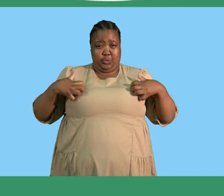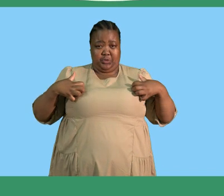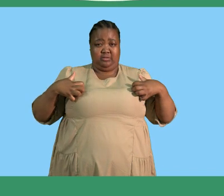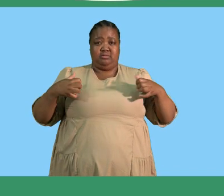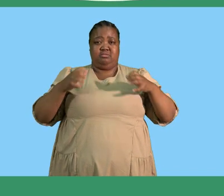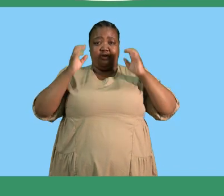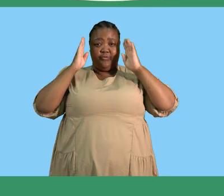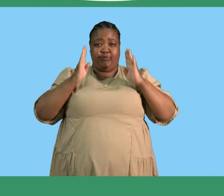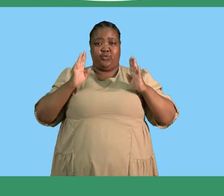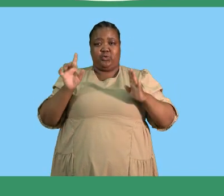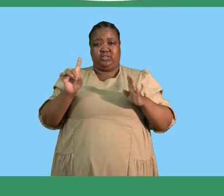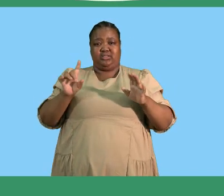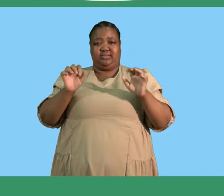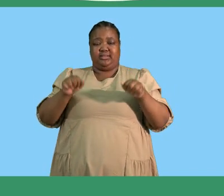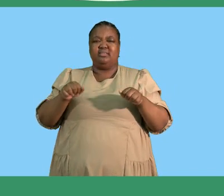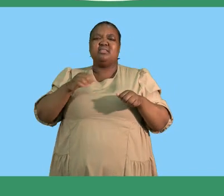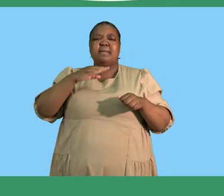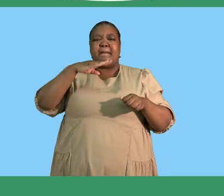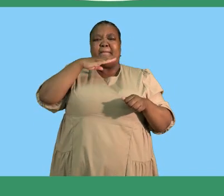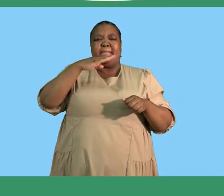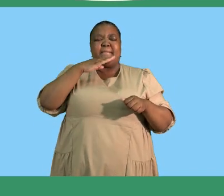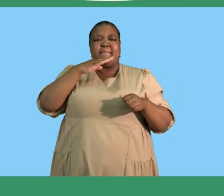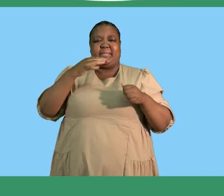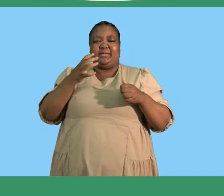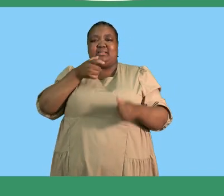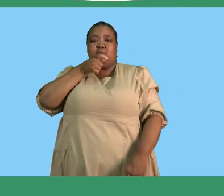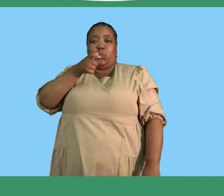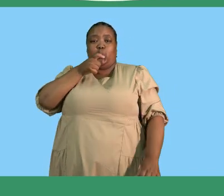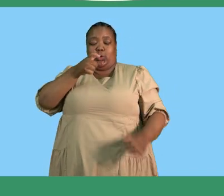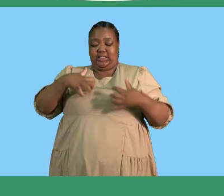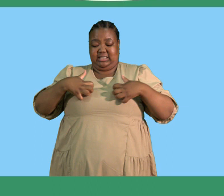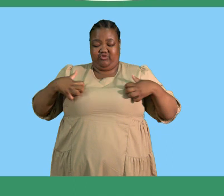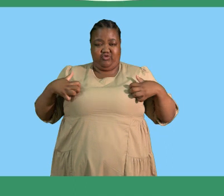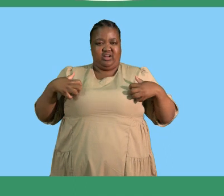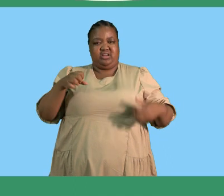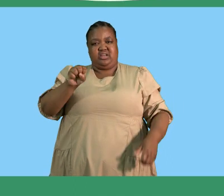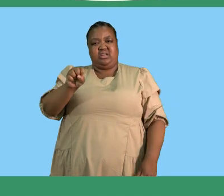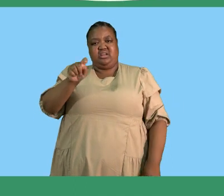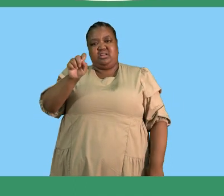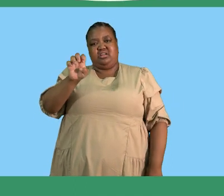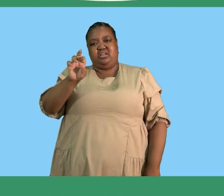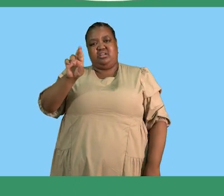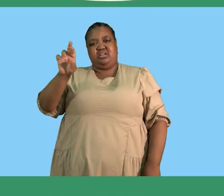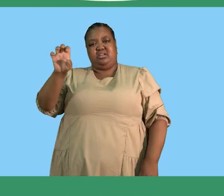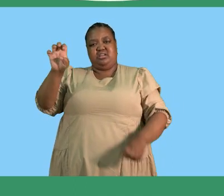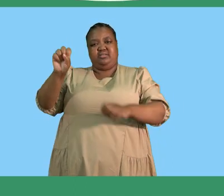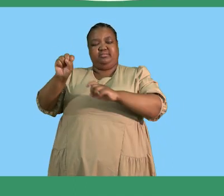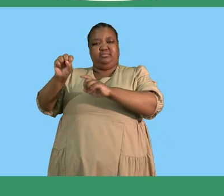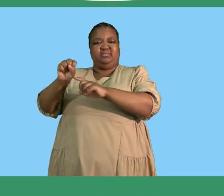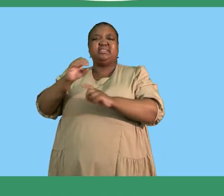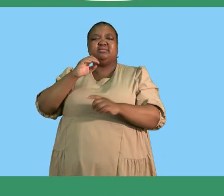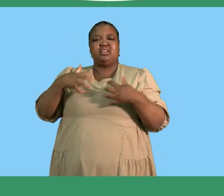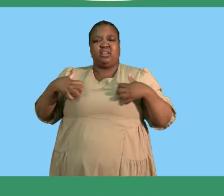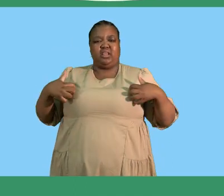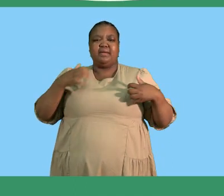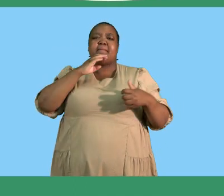stress, we are focusing on the meaning of stress. So you must know what stress is. And